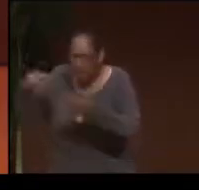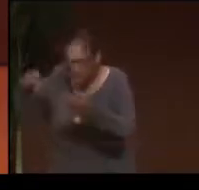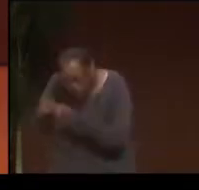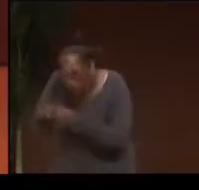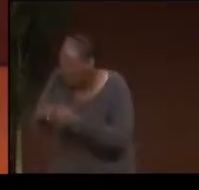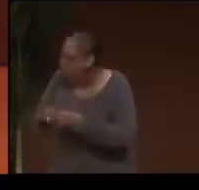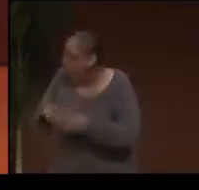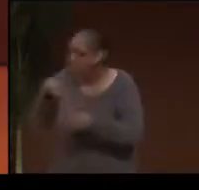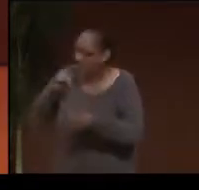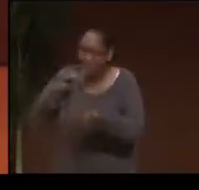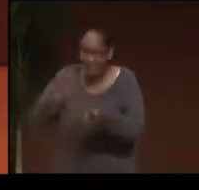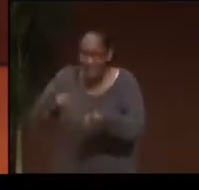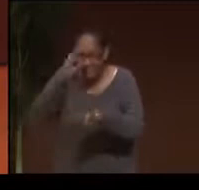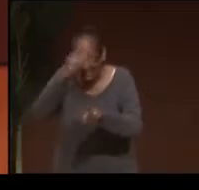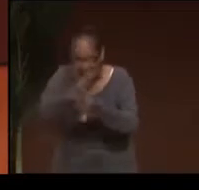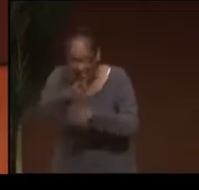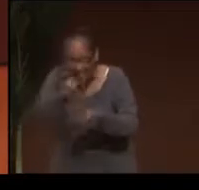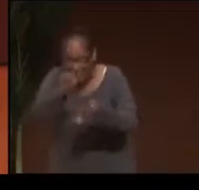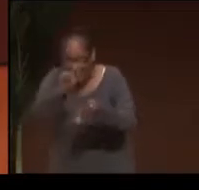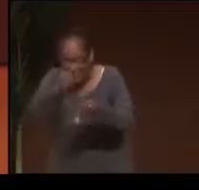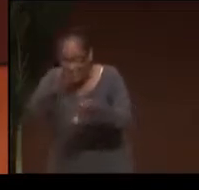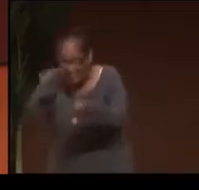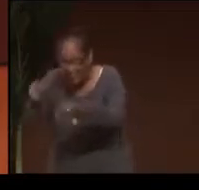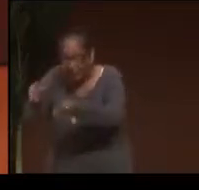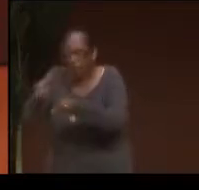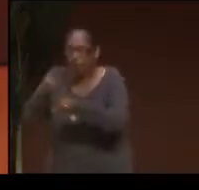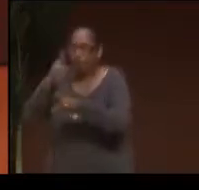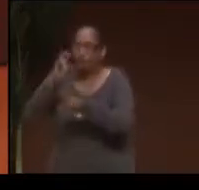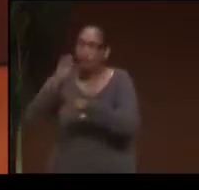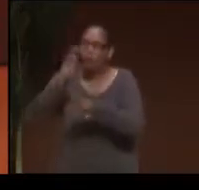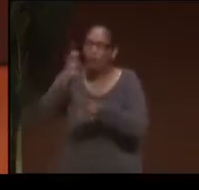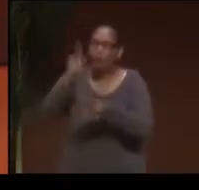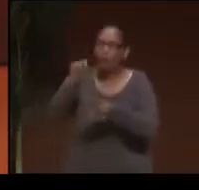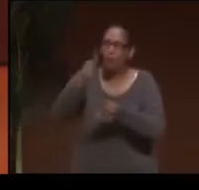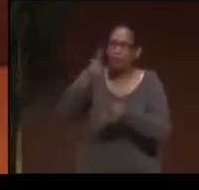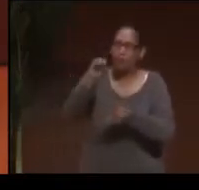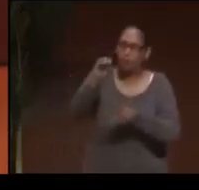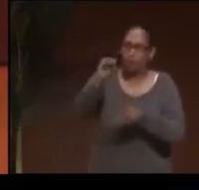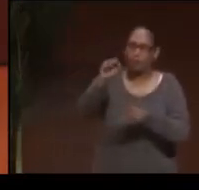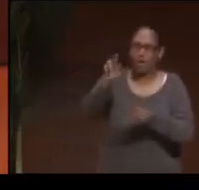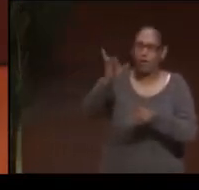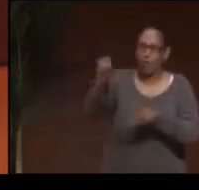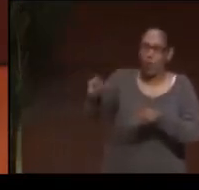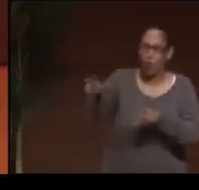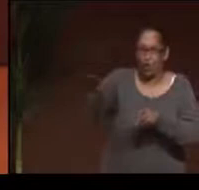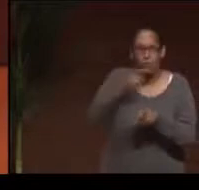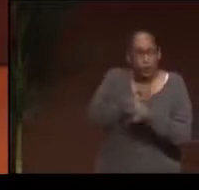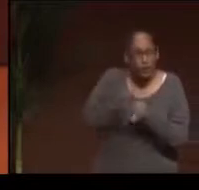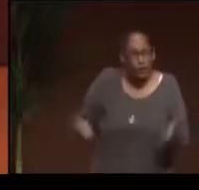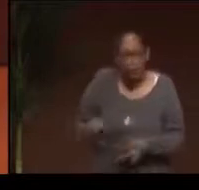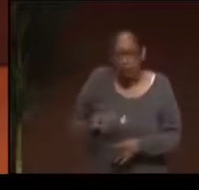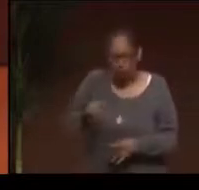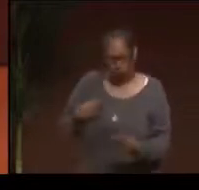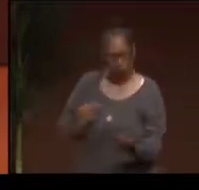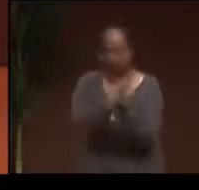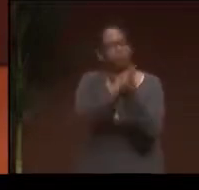like, "Look, that guy right there is a Taino." And that guy was Robert Rosario, who also works here at the museum. And so I ran up to him,